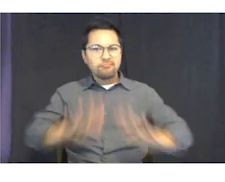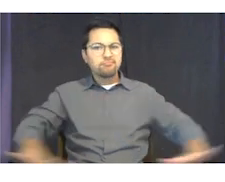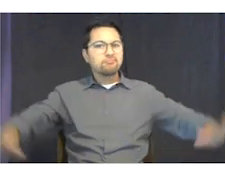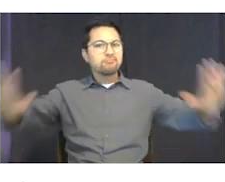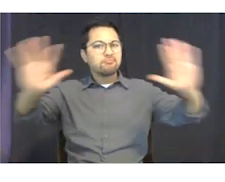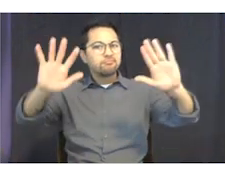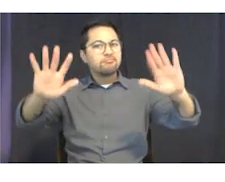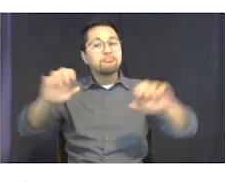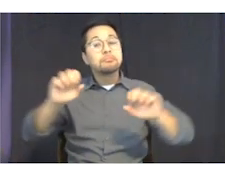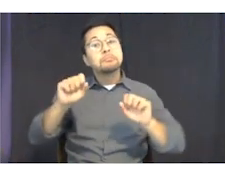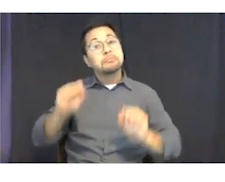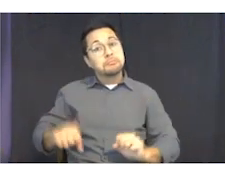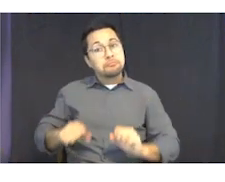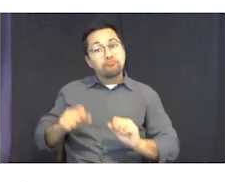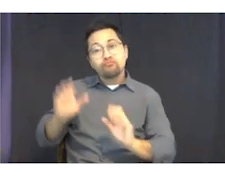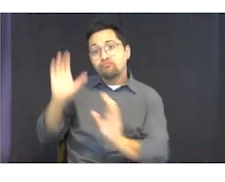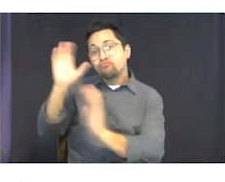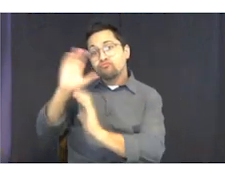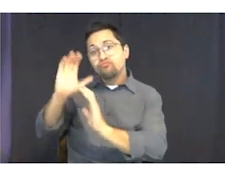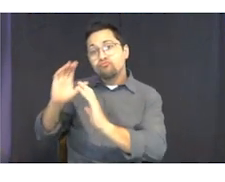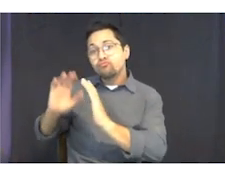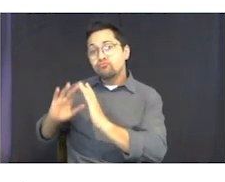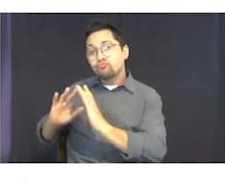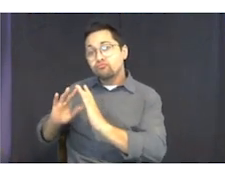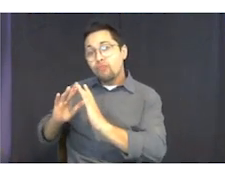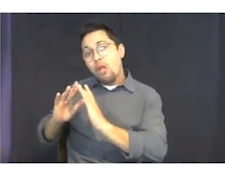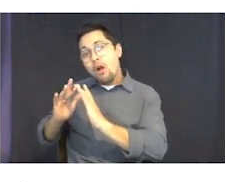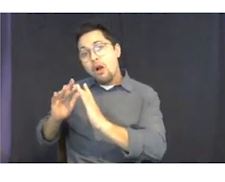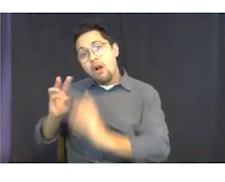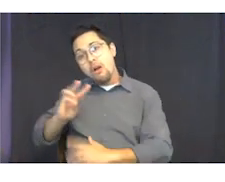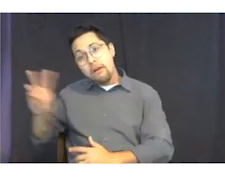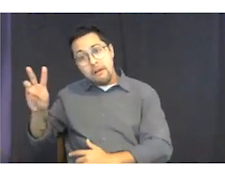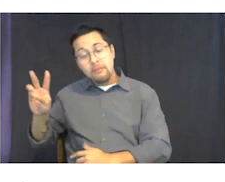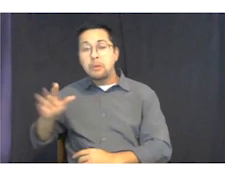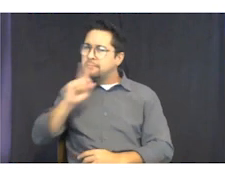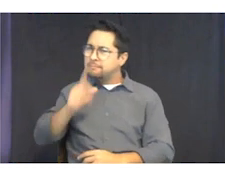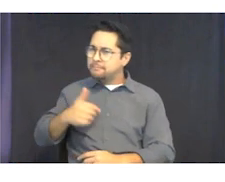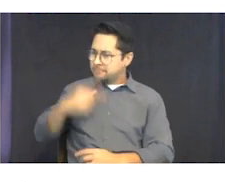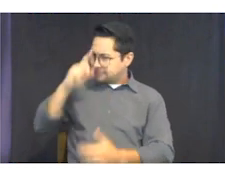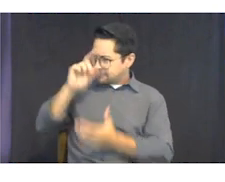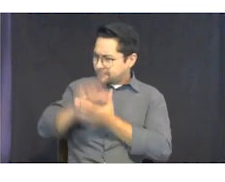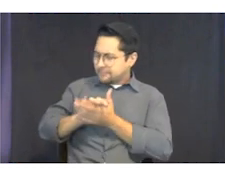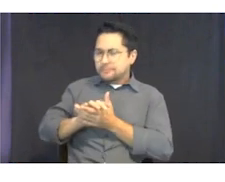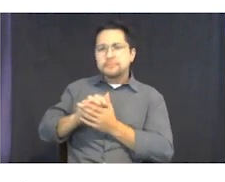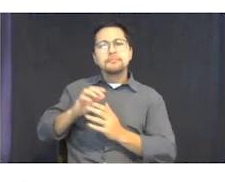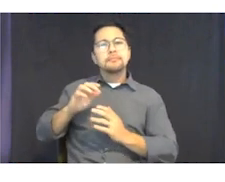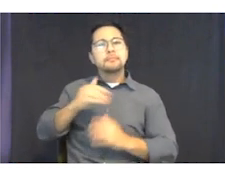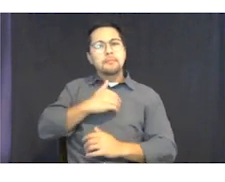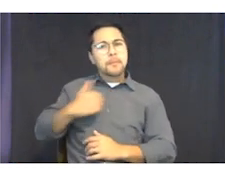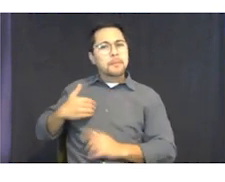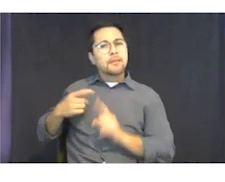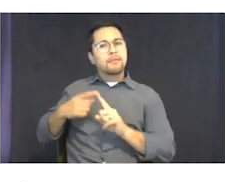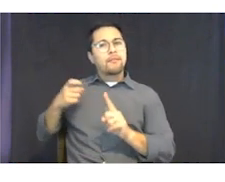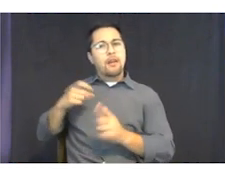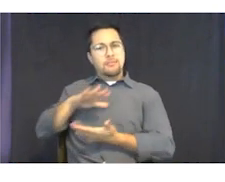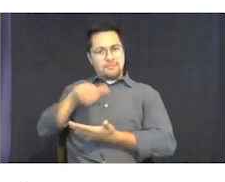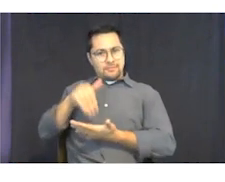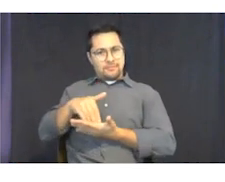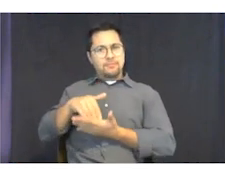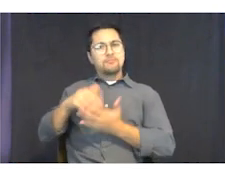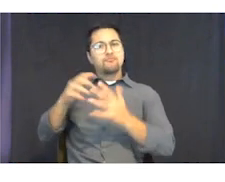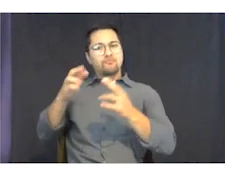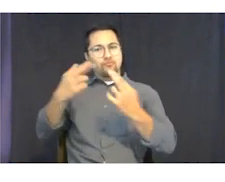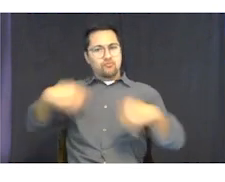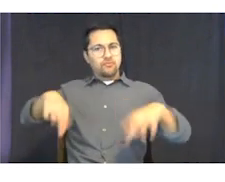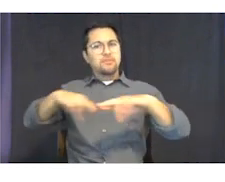Again, you can find that information on your website. In fact, I believe that members from the central region are in the